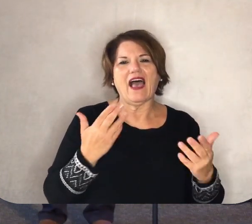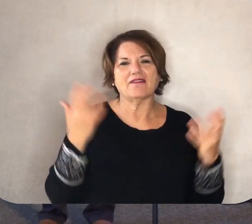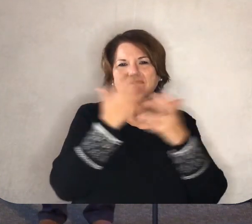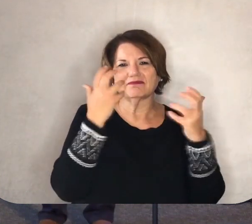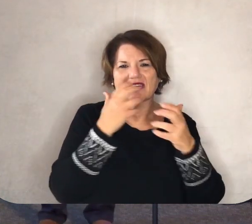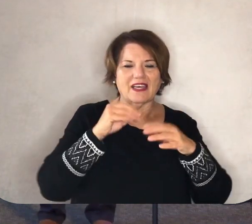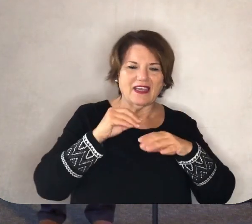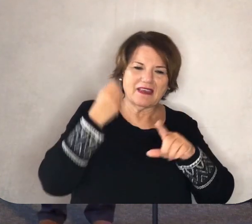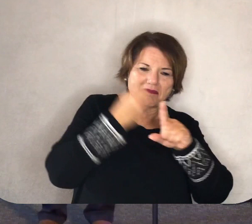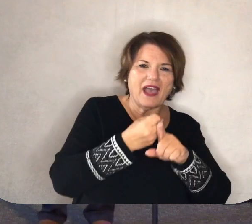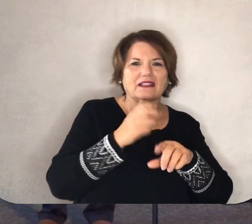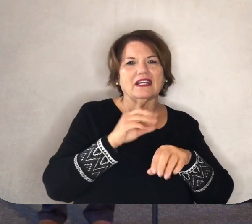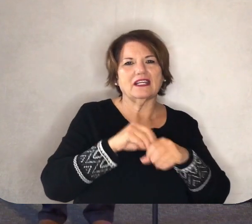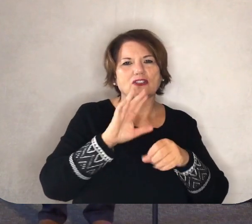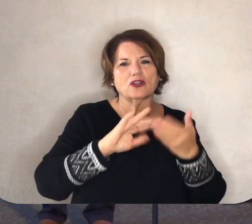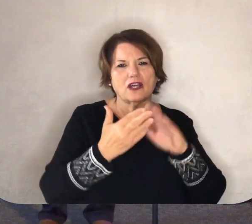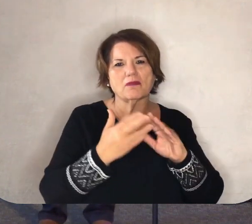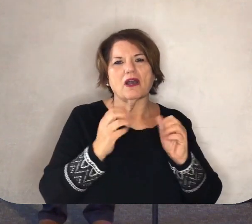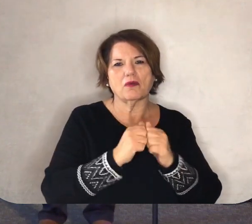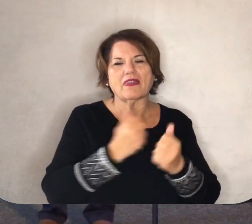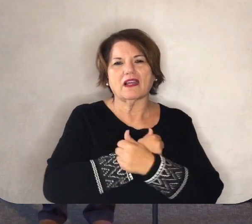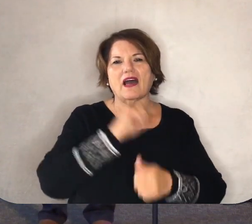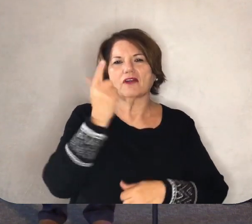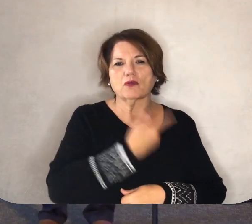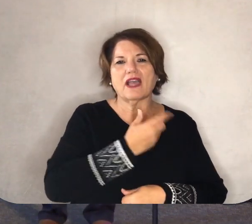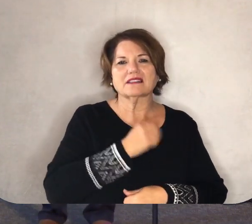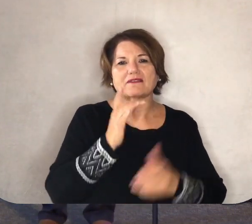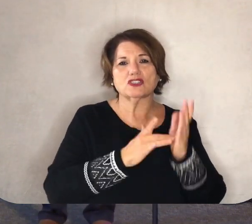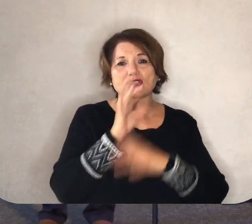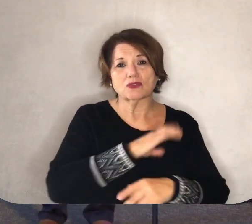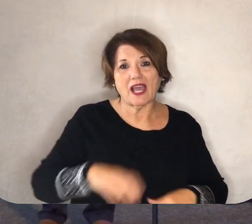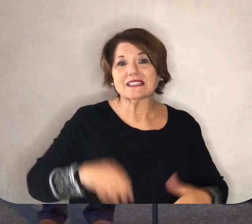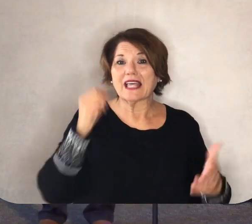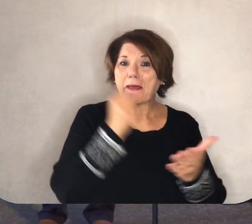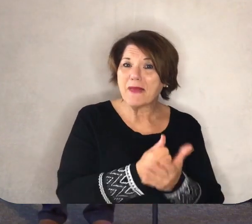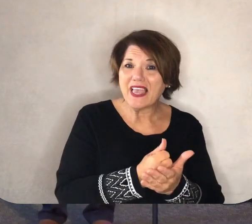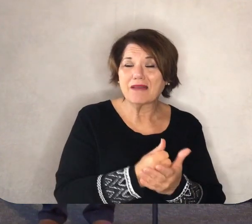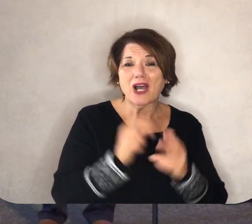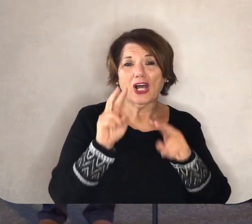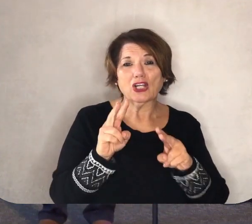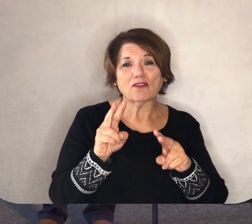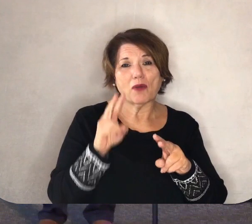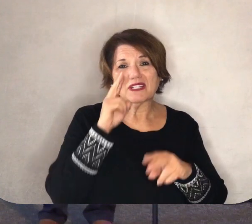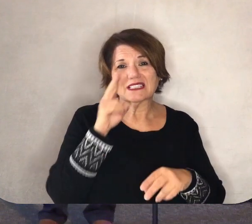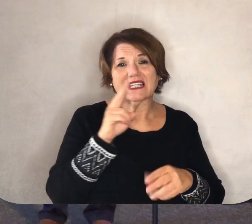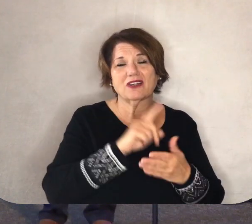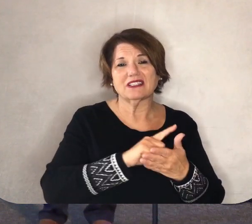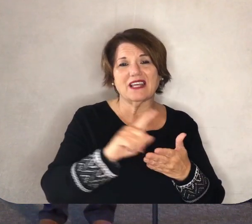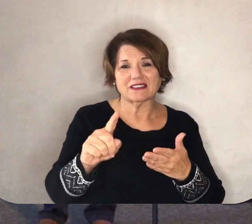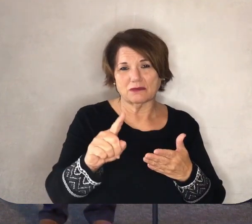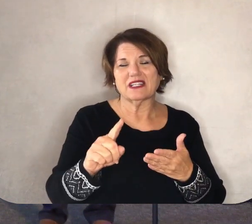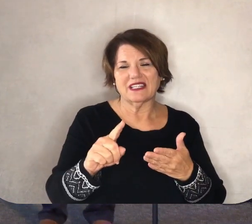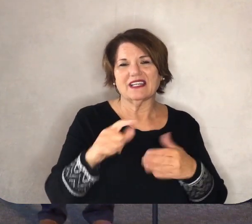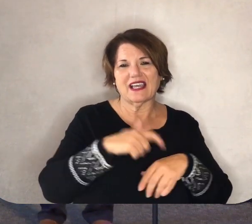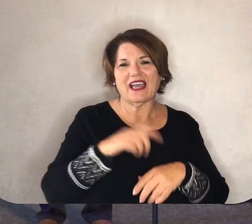our community with the love and the grace of Jesus Christ. Amen. Amen. We look forward to being with you next Sunday, 9